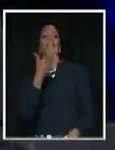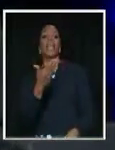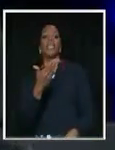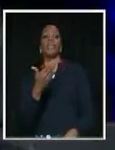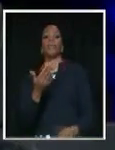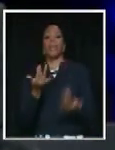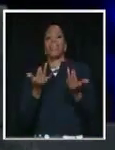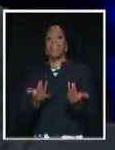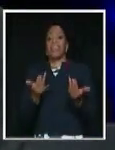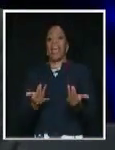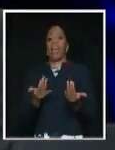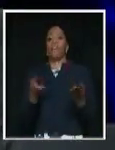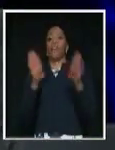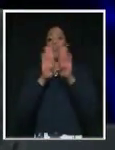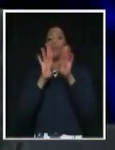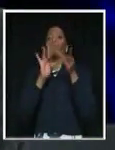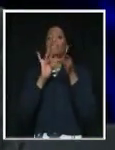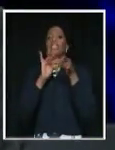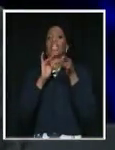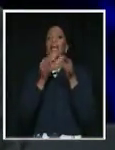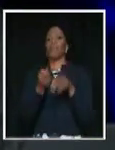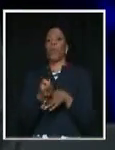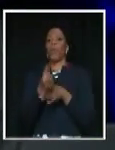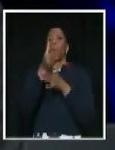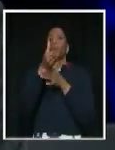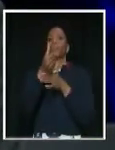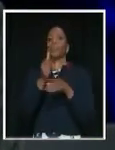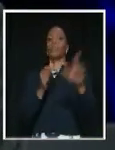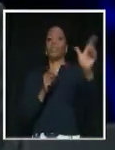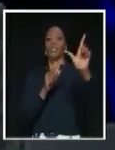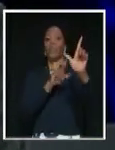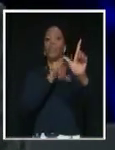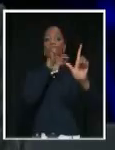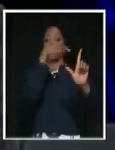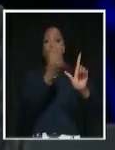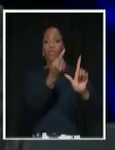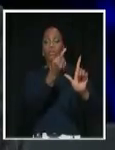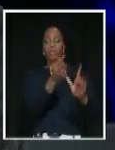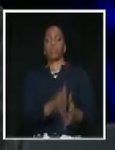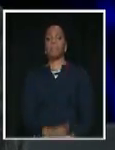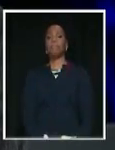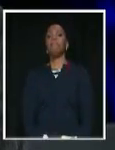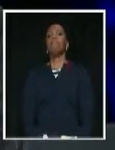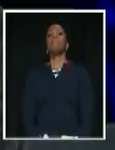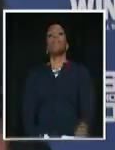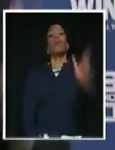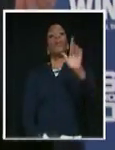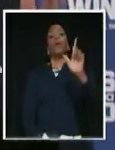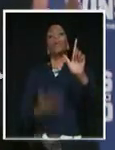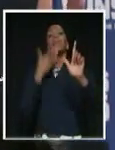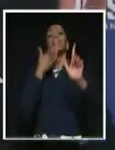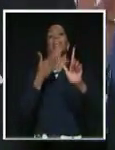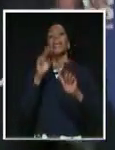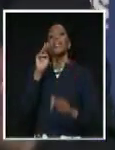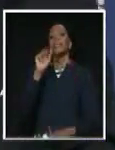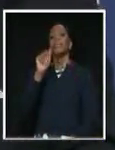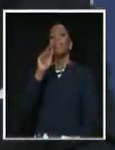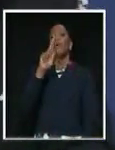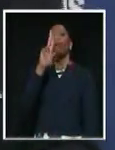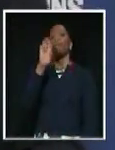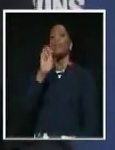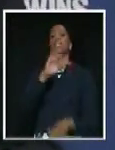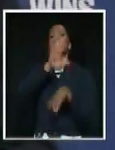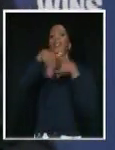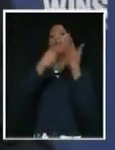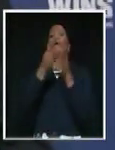closing statements. And by coin toss, Mr. Lhota, you get to go first. Well, thank you, Maurice, and thank you for everyone at home